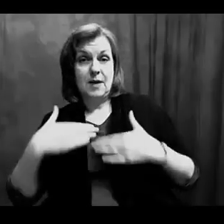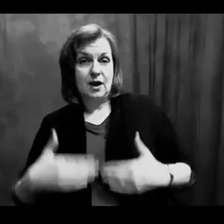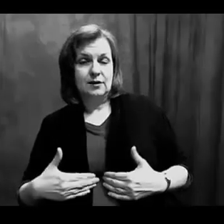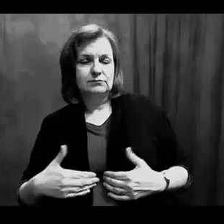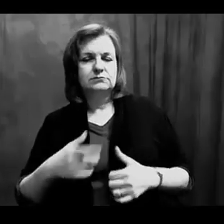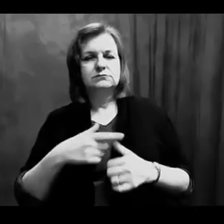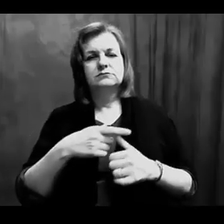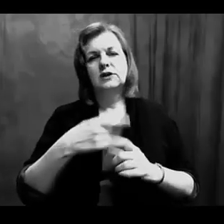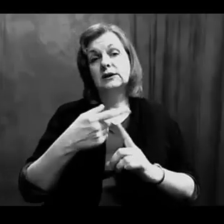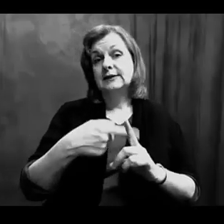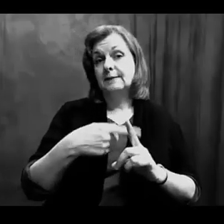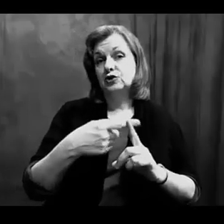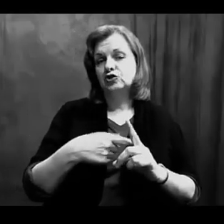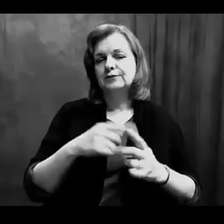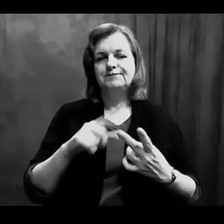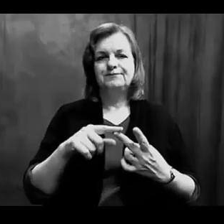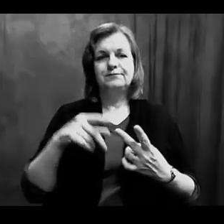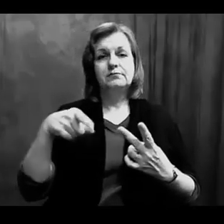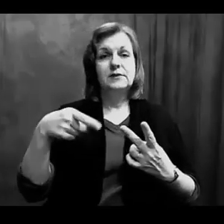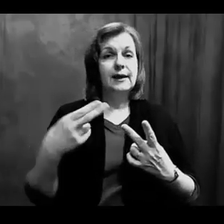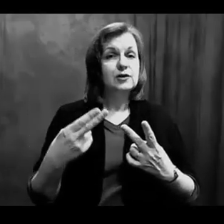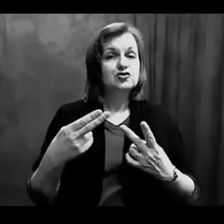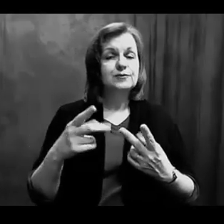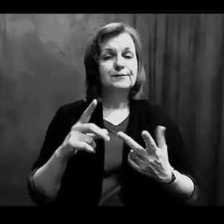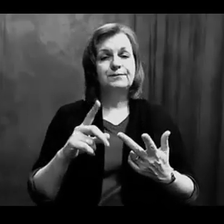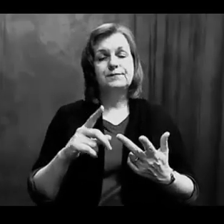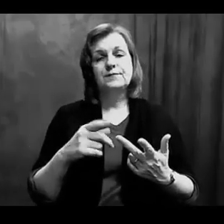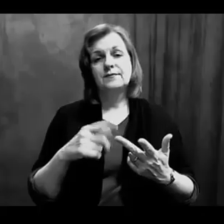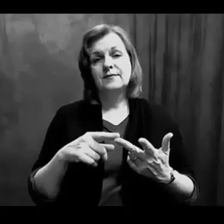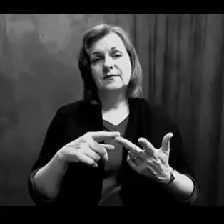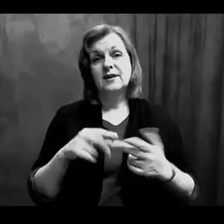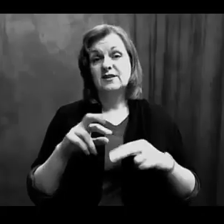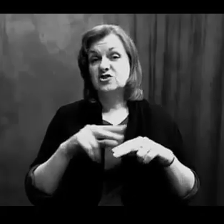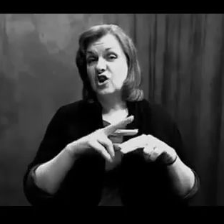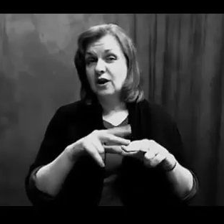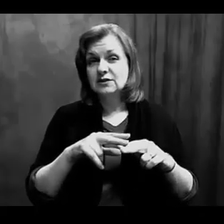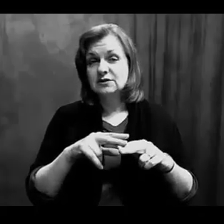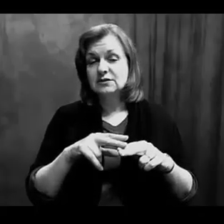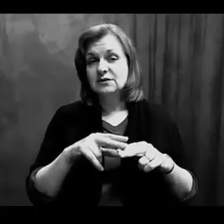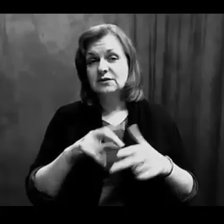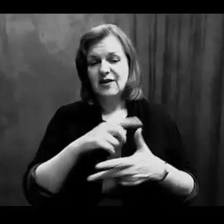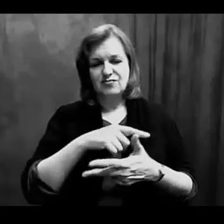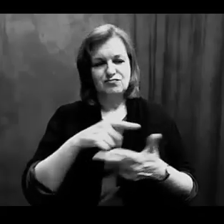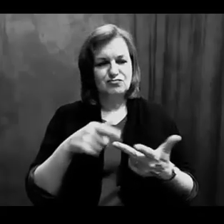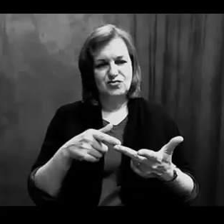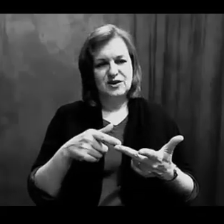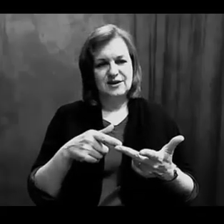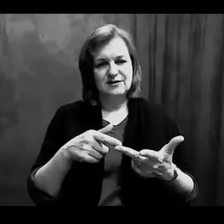environment in your body. Okay, so temperature, pH,